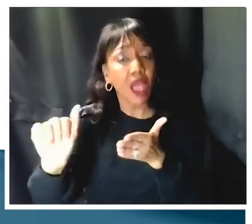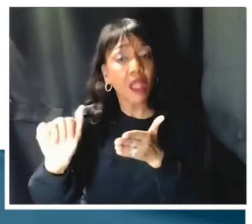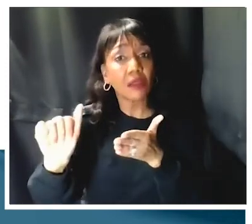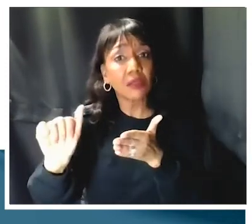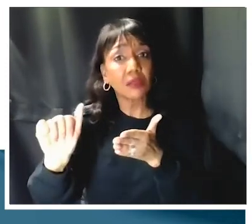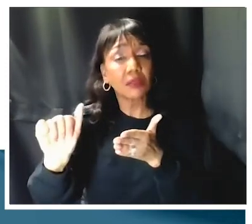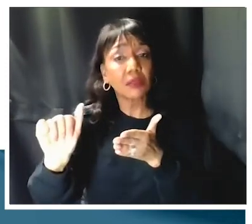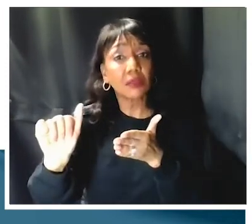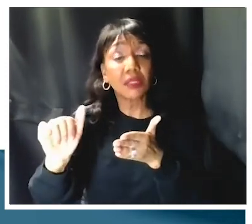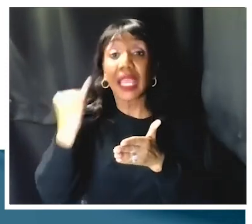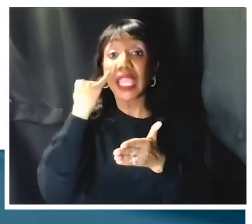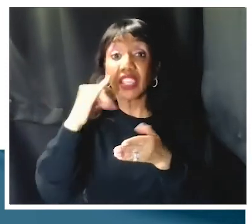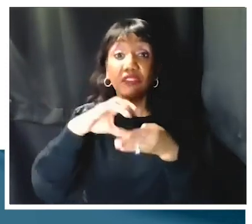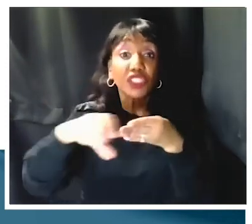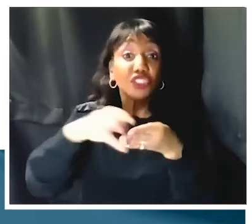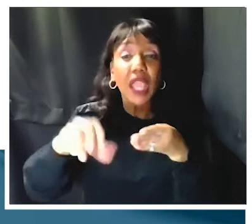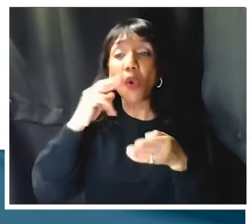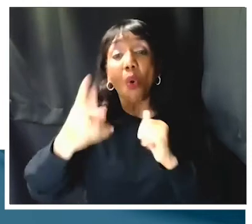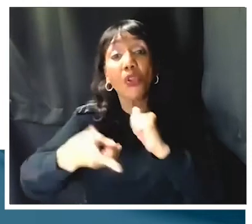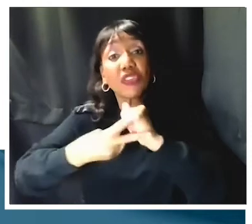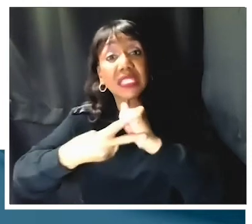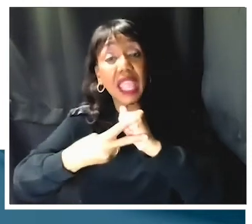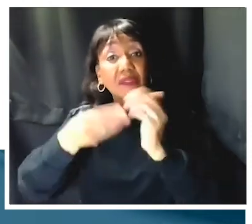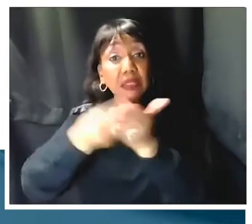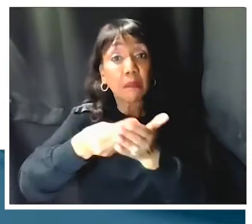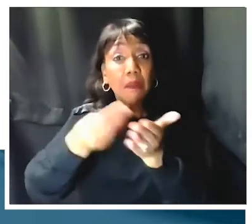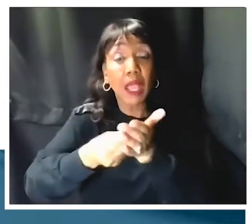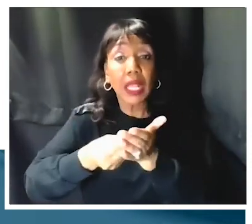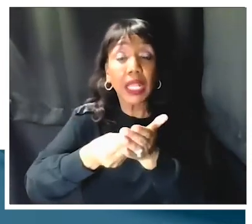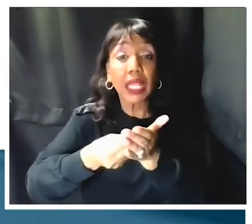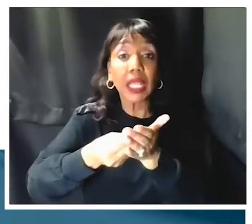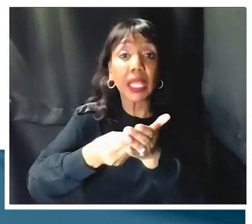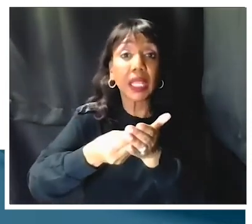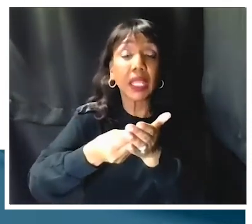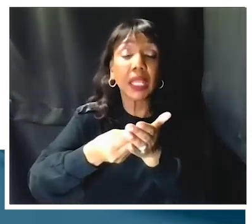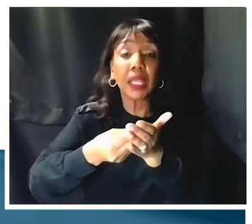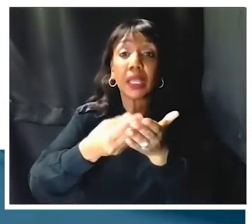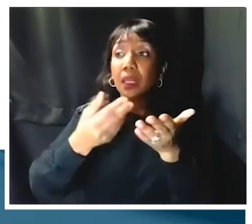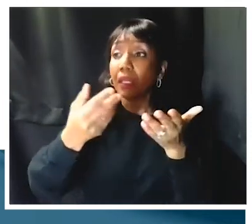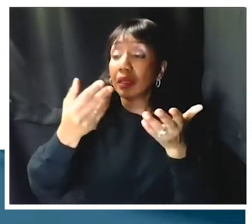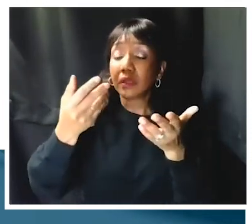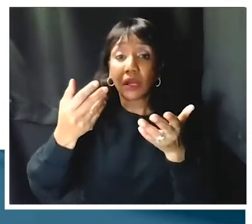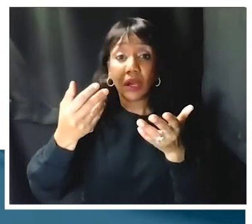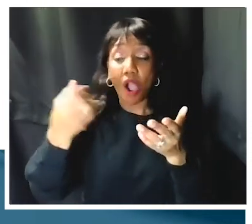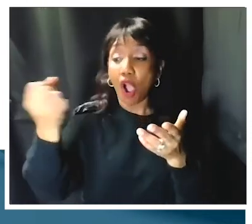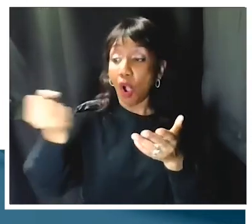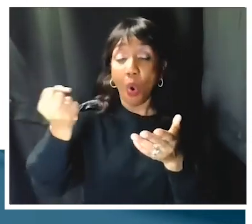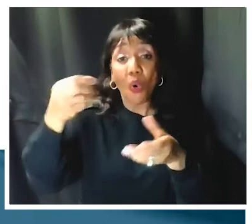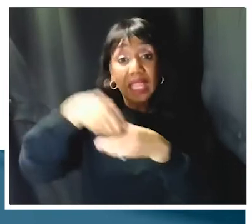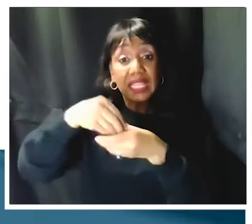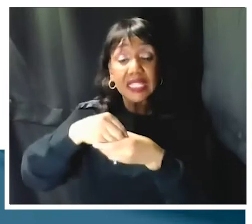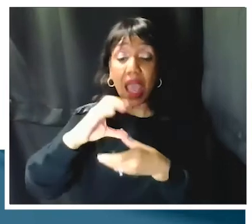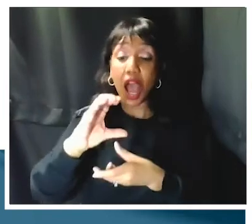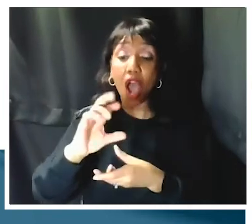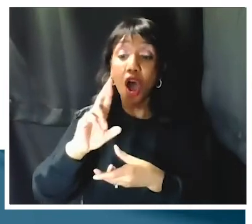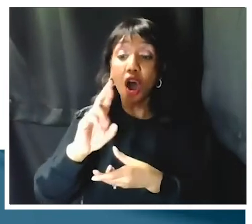$250,000. If your checking or savings account are held at a credit union, the National Credit Union Administration will